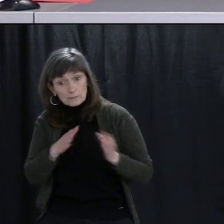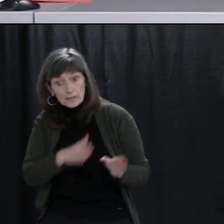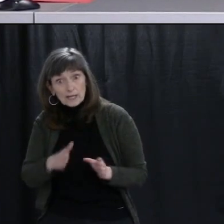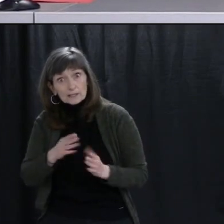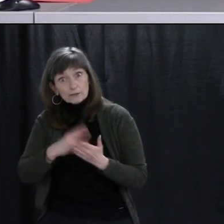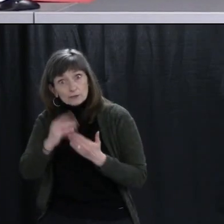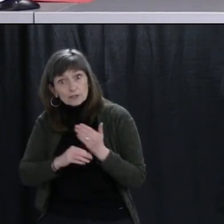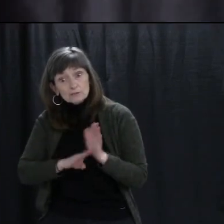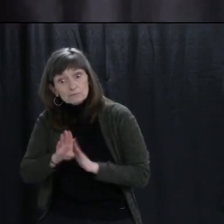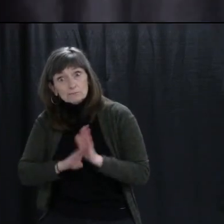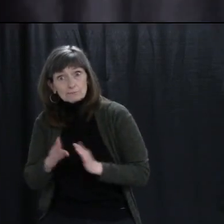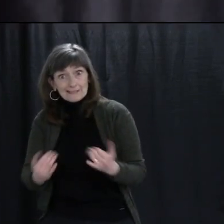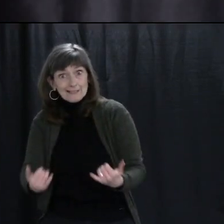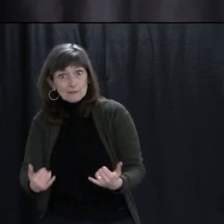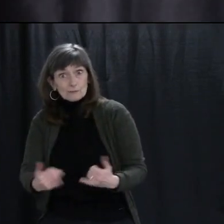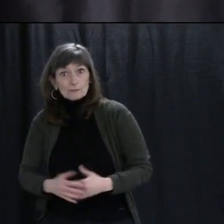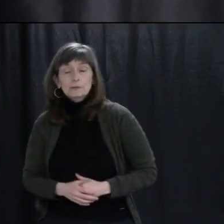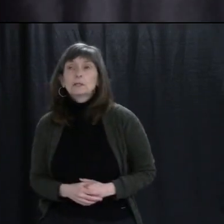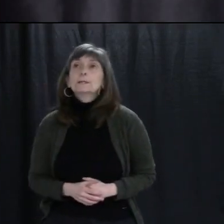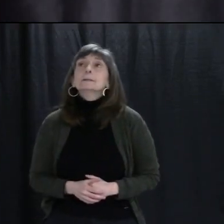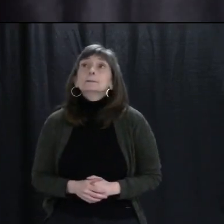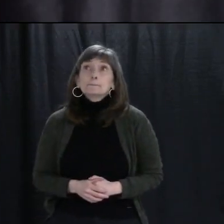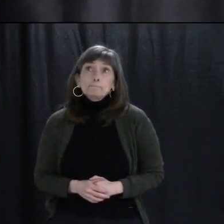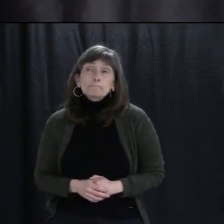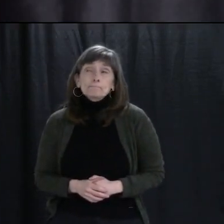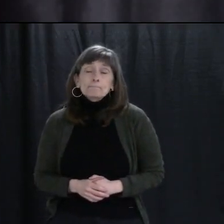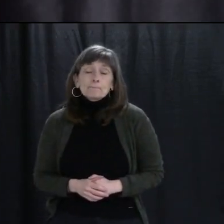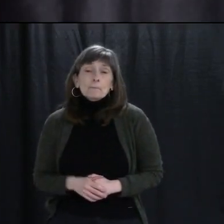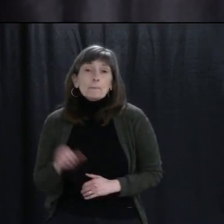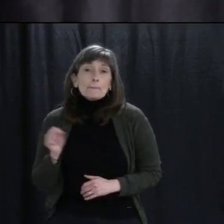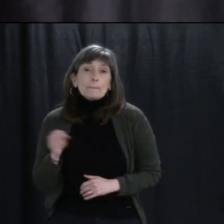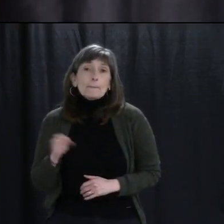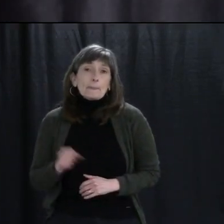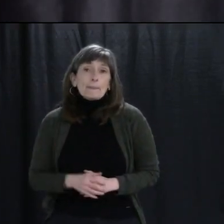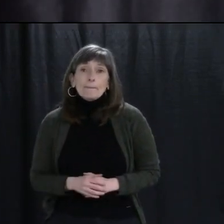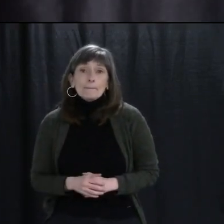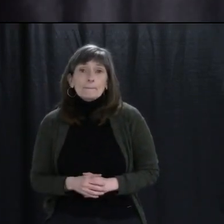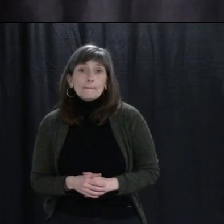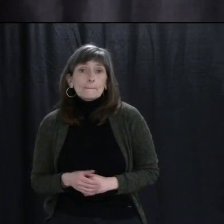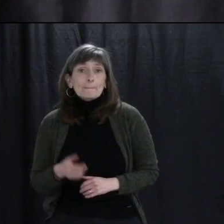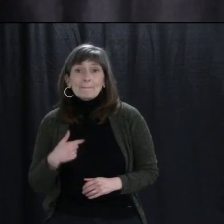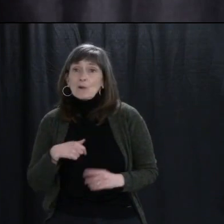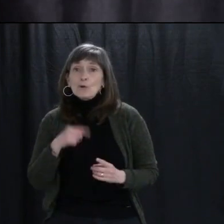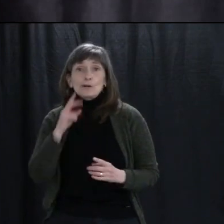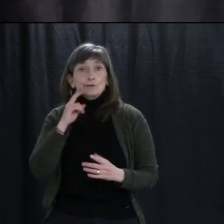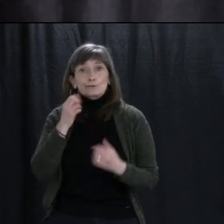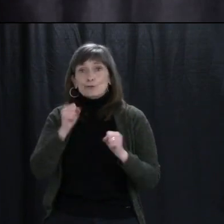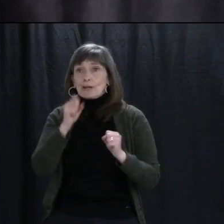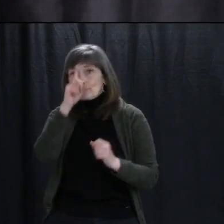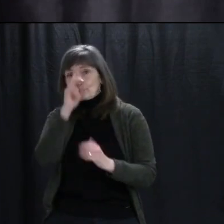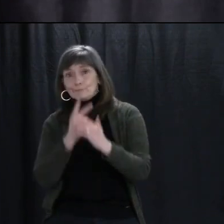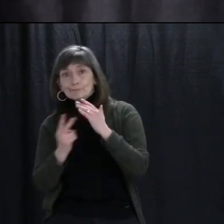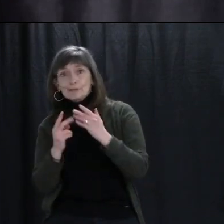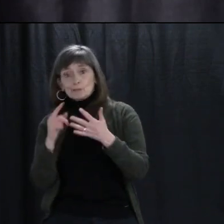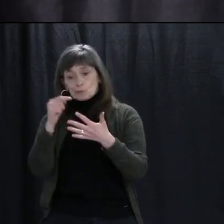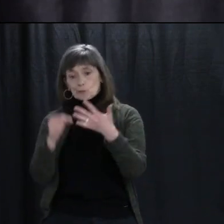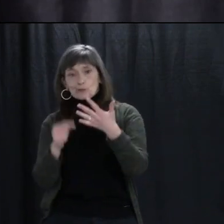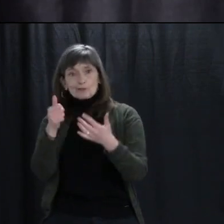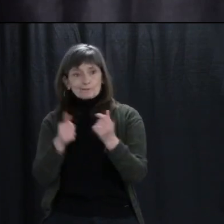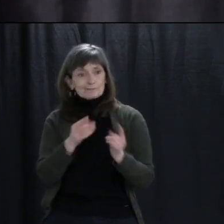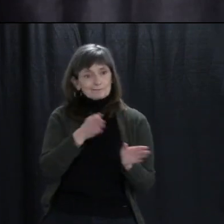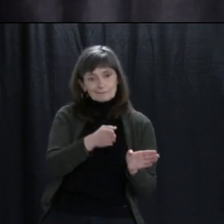Certainly, Kellyanne, yes. I mean, we're looking at all opportunities here. I mean, our hope is that we're able to get back into